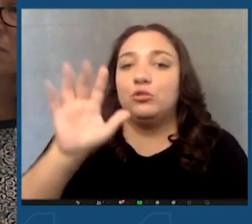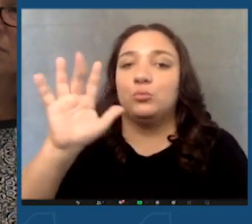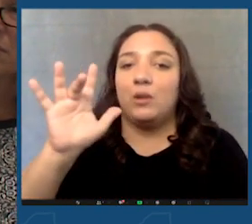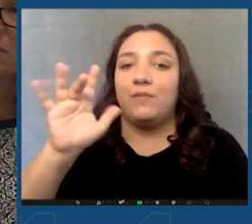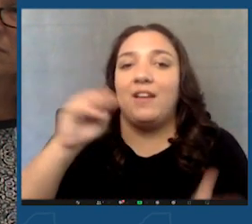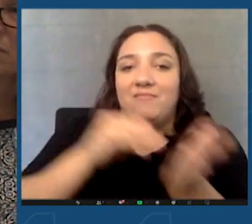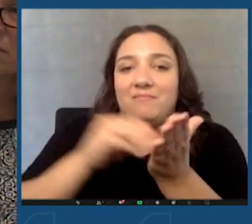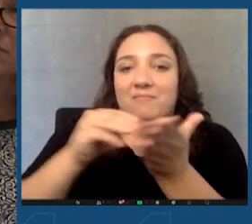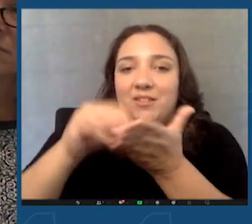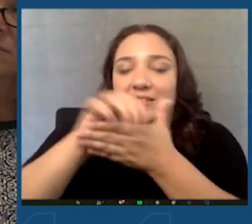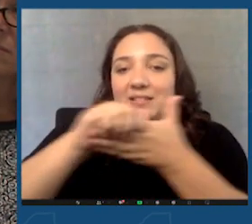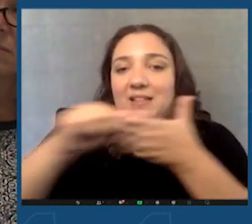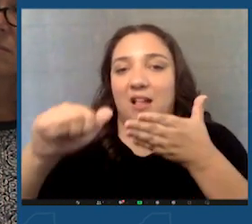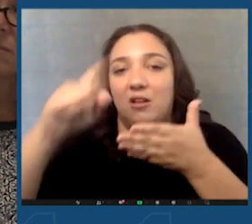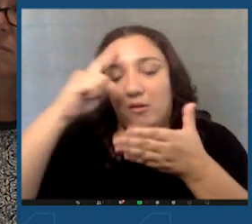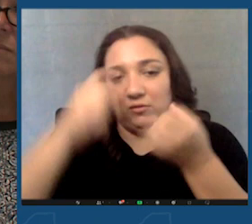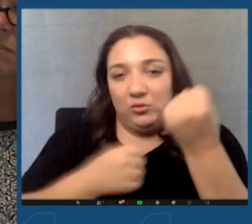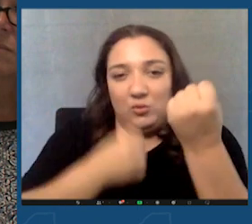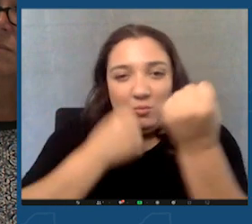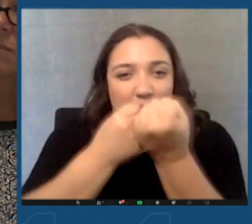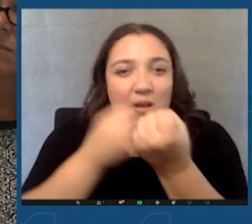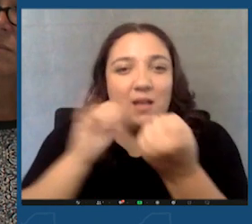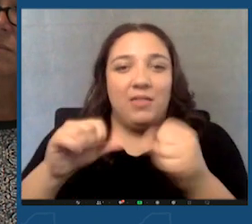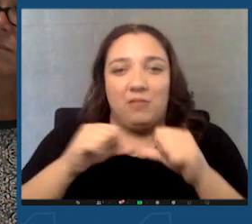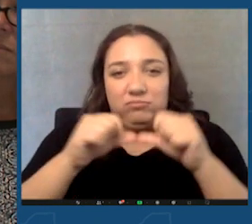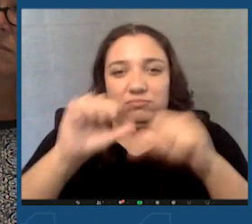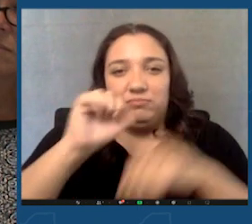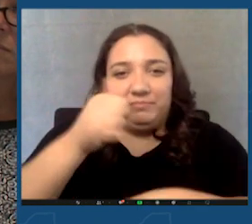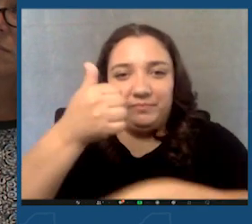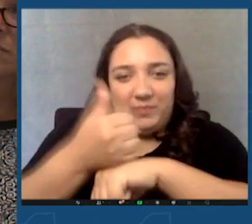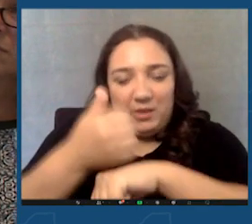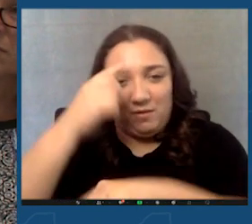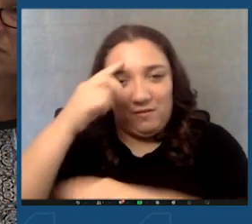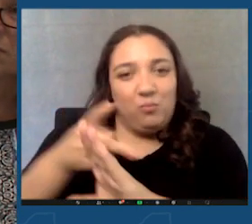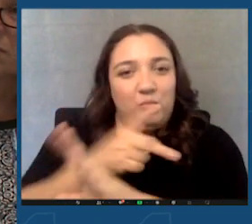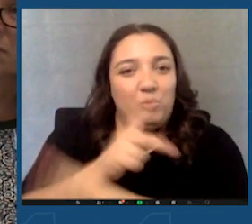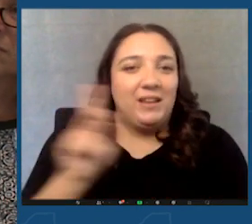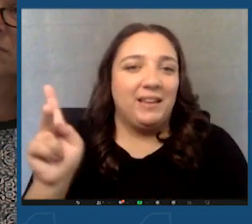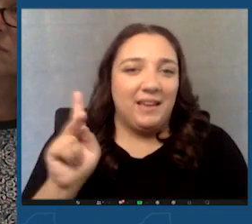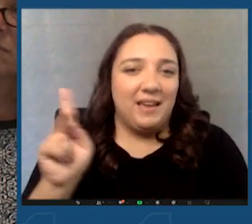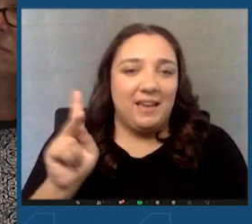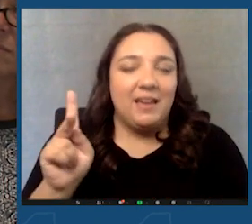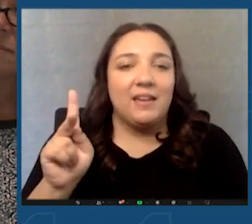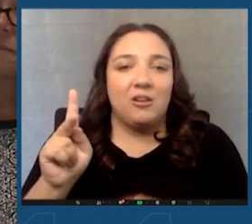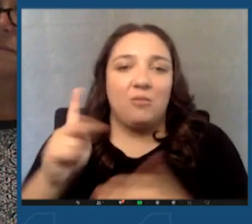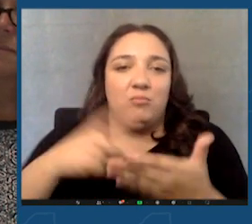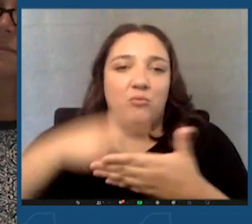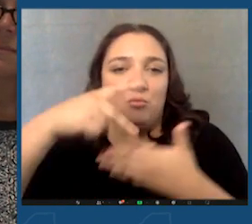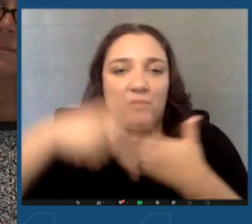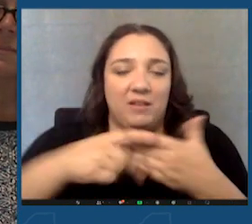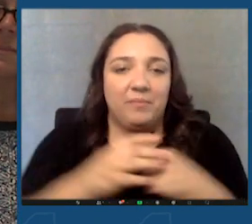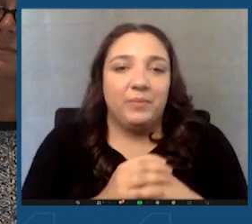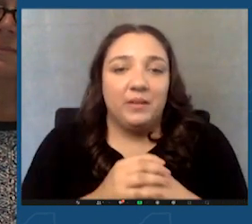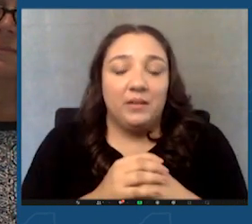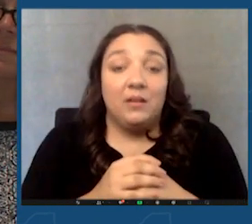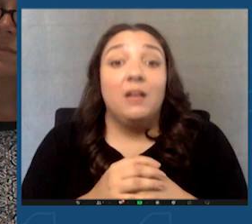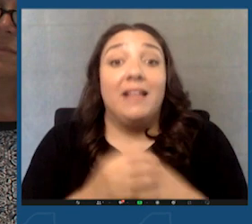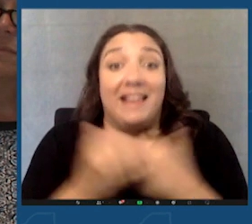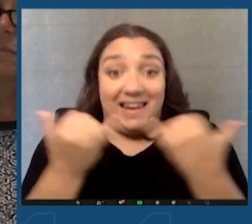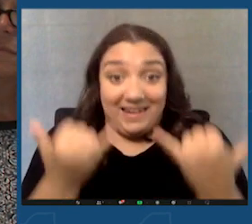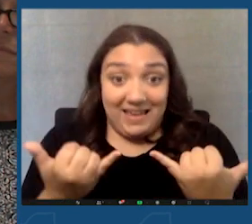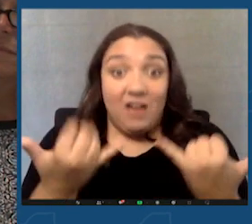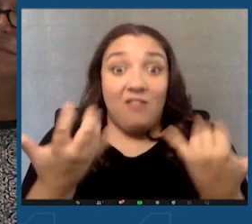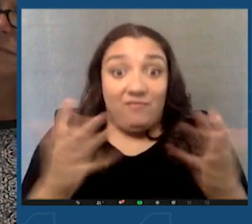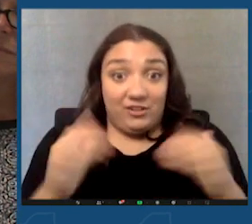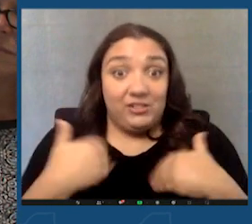support the creation of pre-K programs for schools like these. Knowing that that money is there, they are now well poised to open